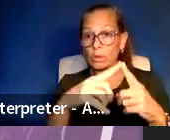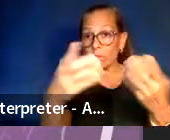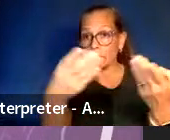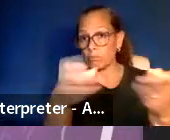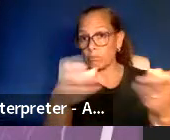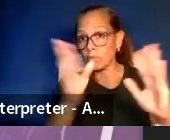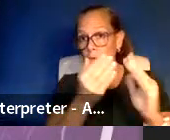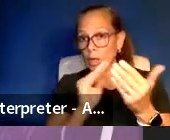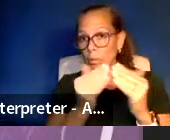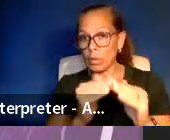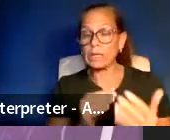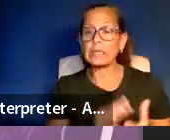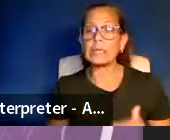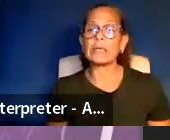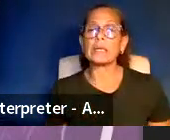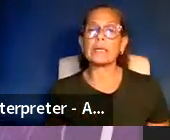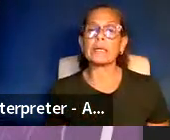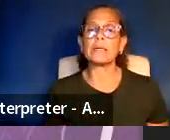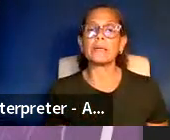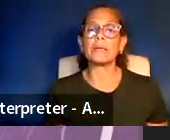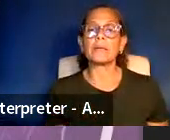the communities?